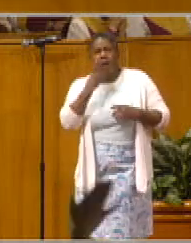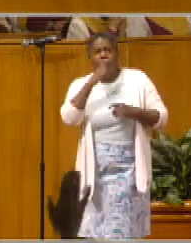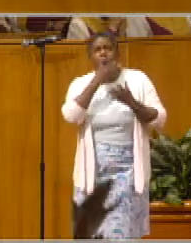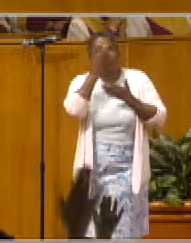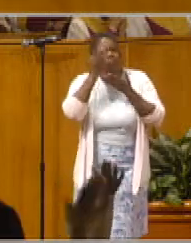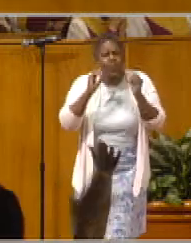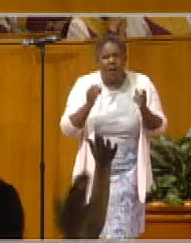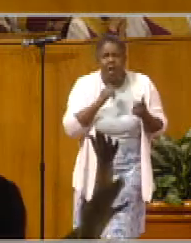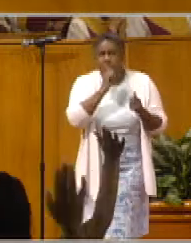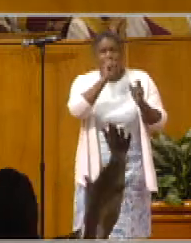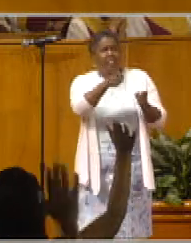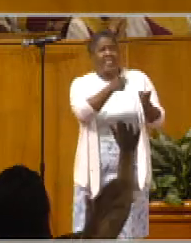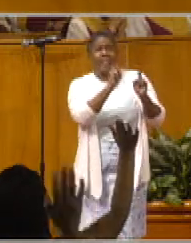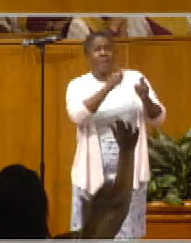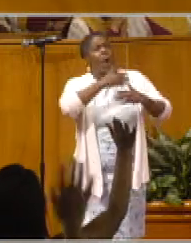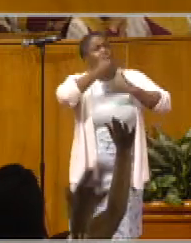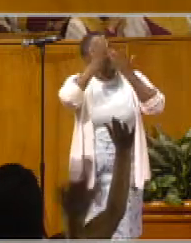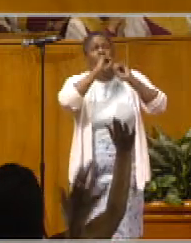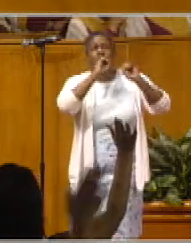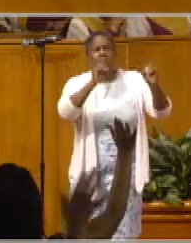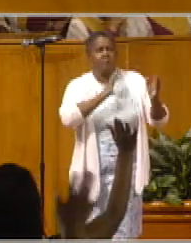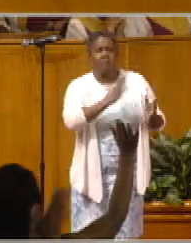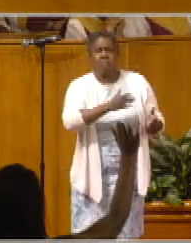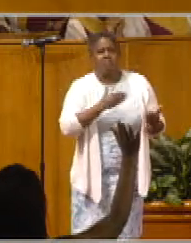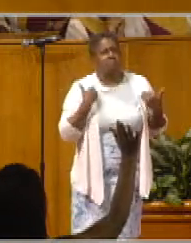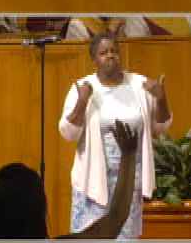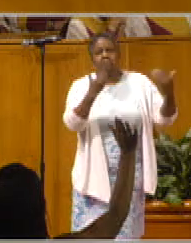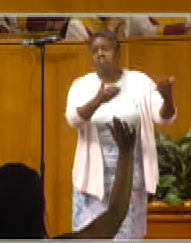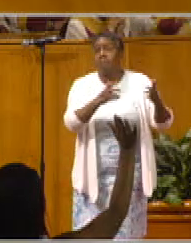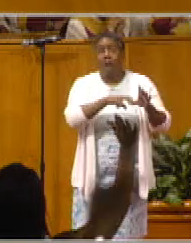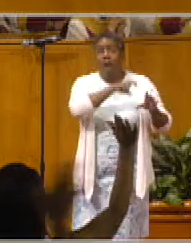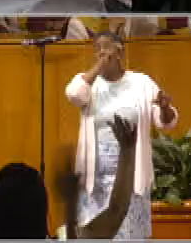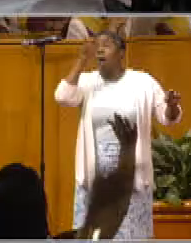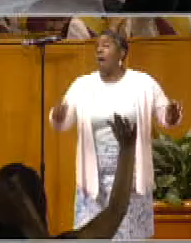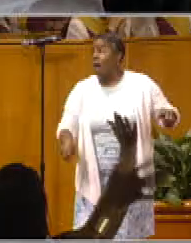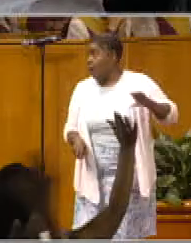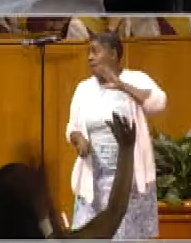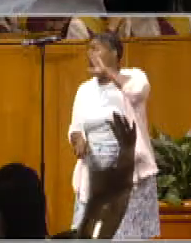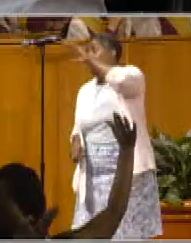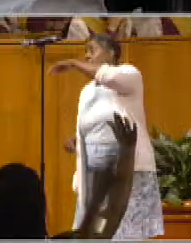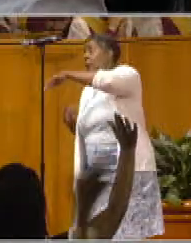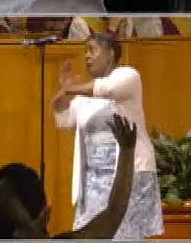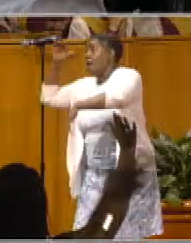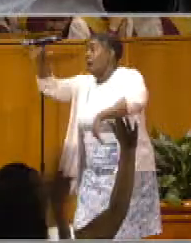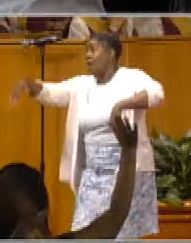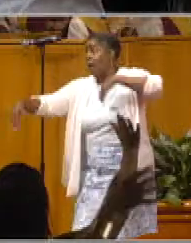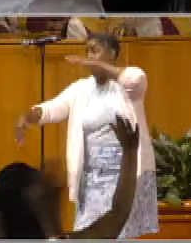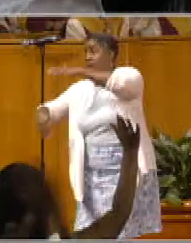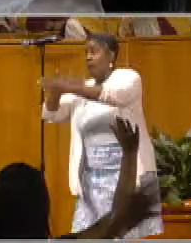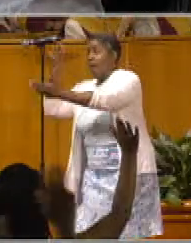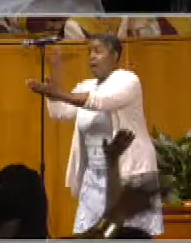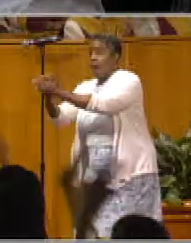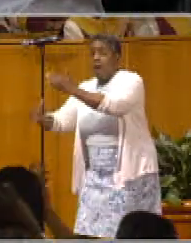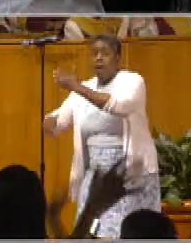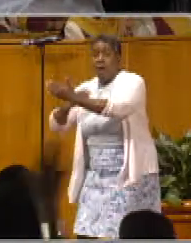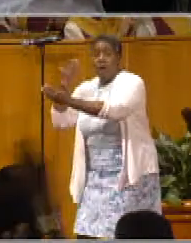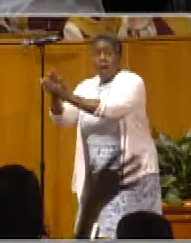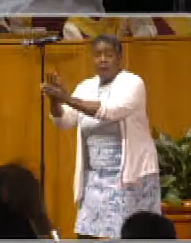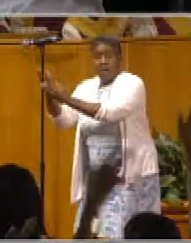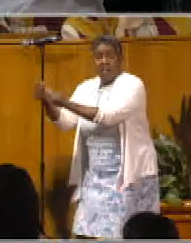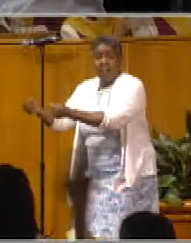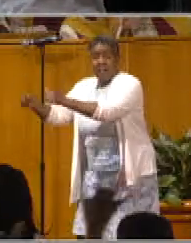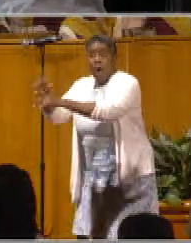nothing. You ain't got to give me nothing. Just let me get the hell off this thing so I can make it if I gotta make it